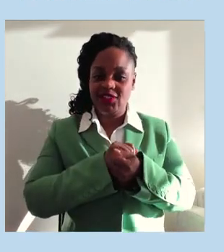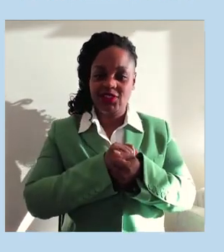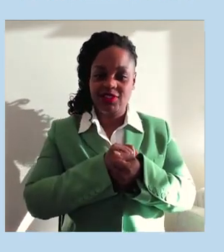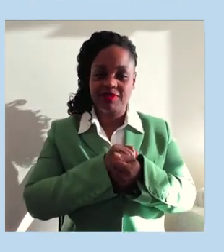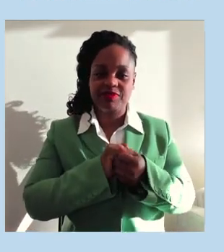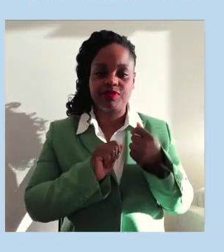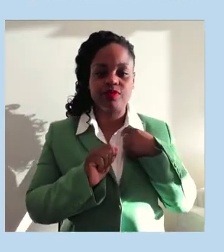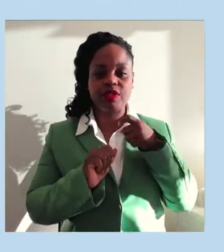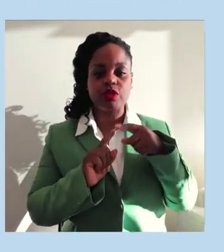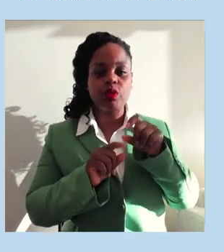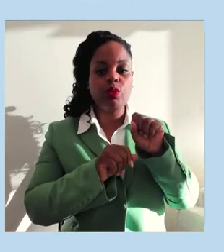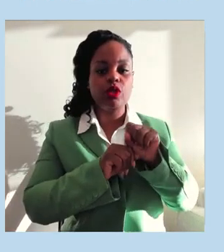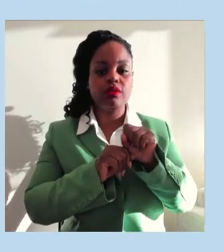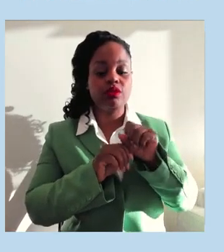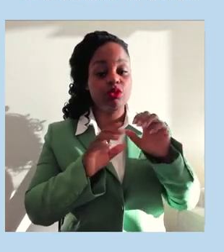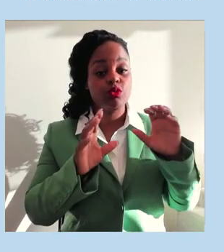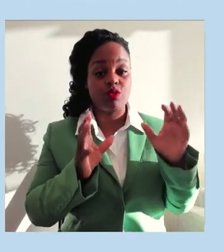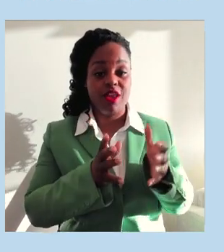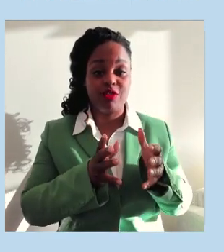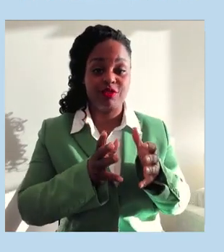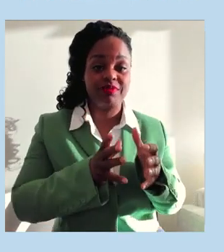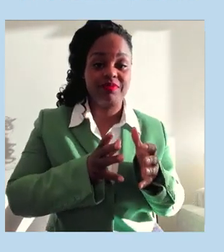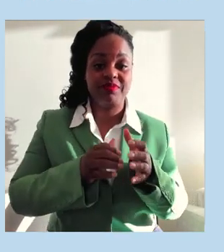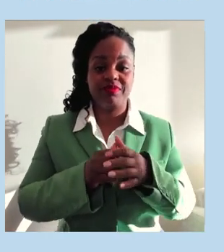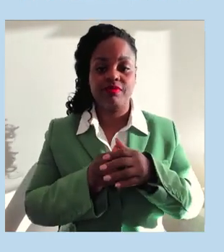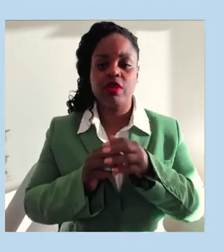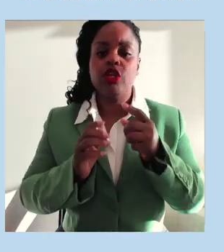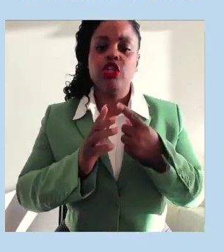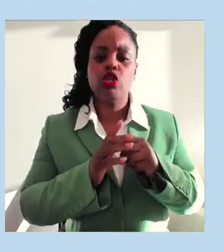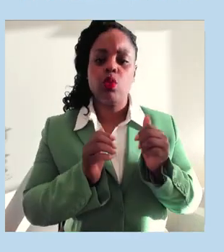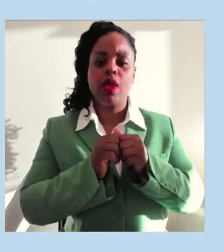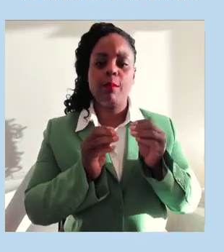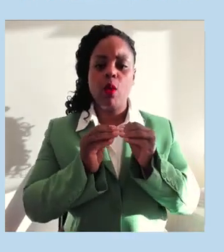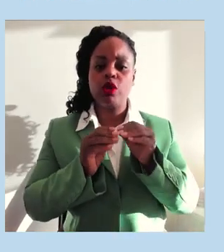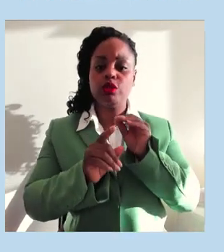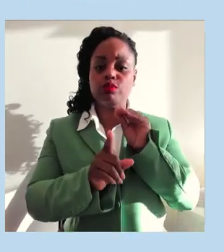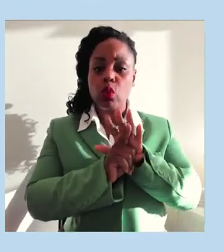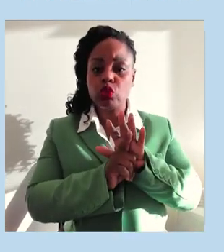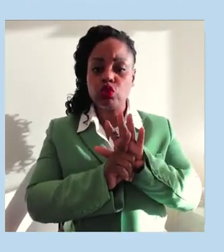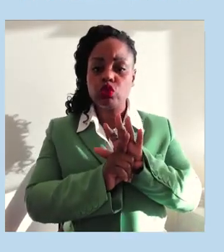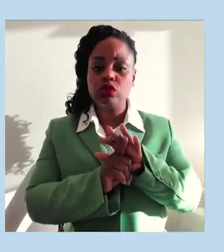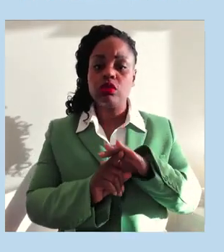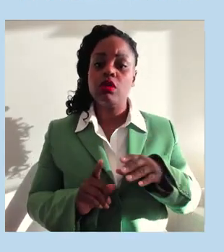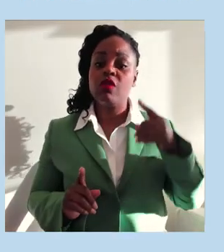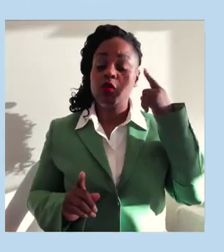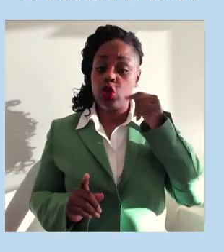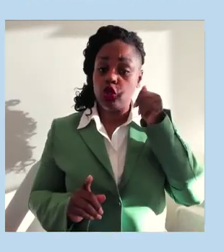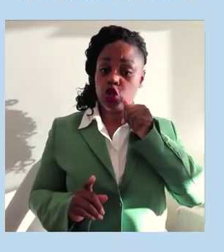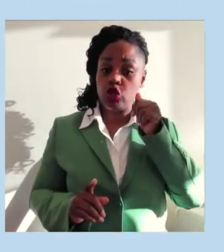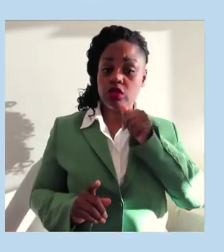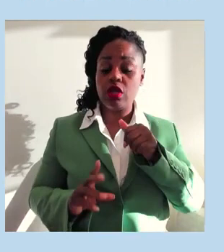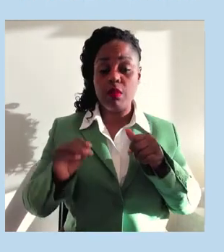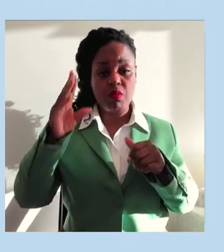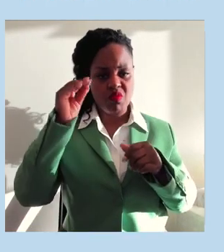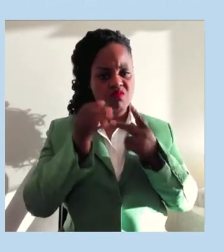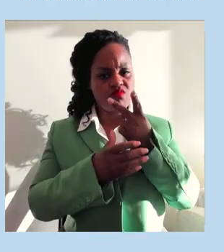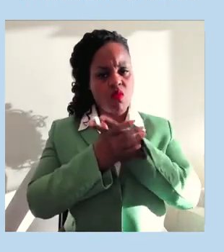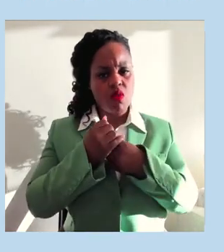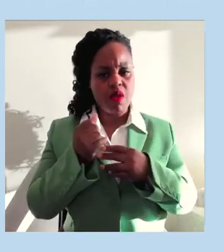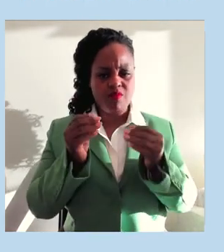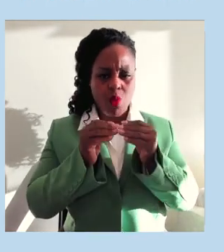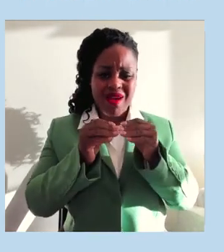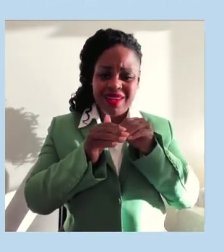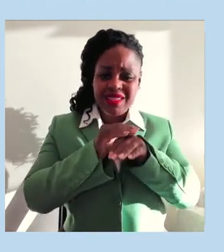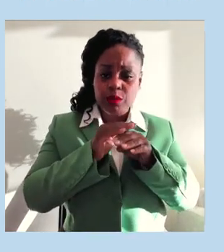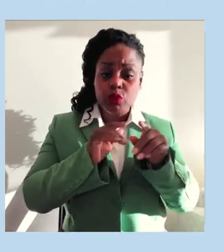more exposure for both girls and boys at a young age. The sciences providing more knowledge. I have participated in a STEAM camp